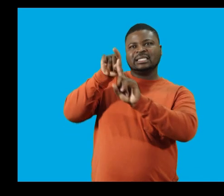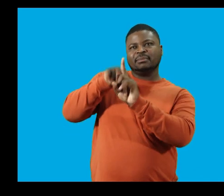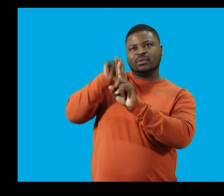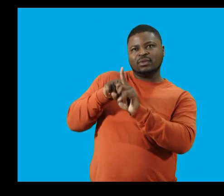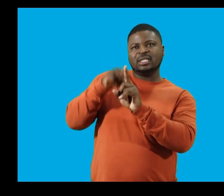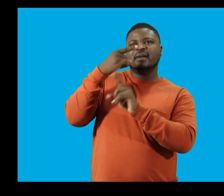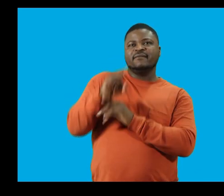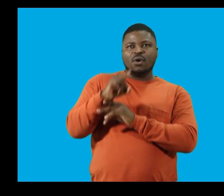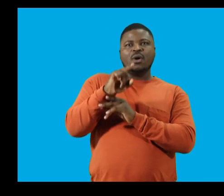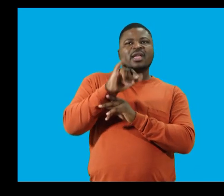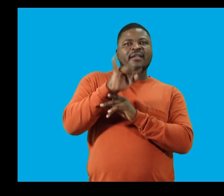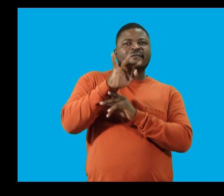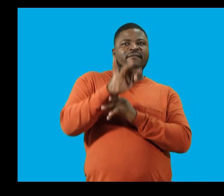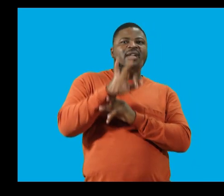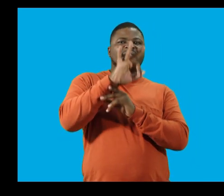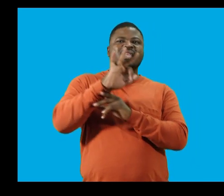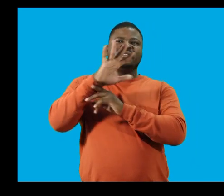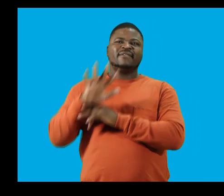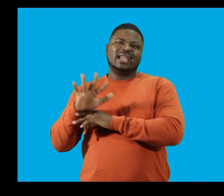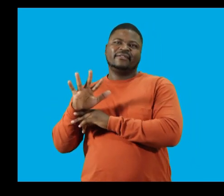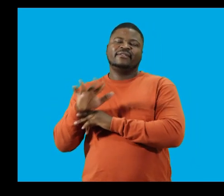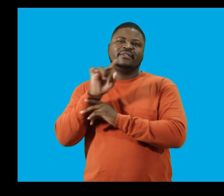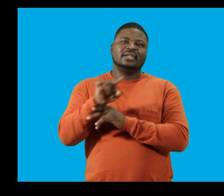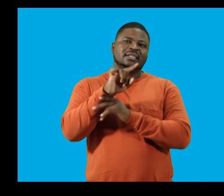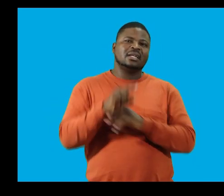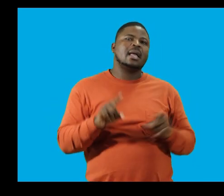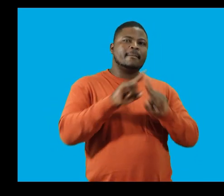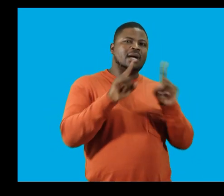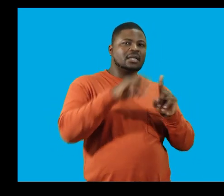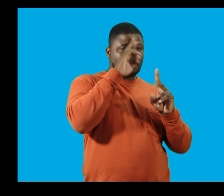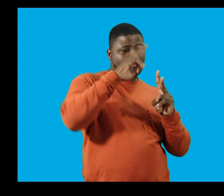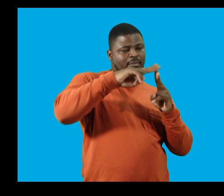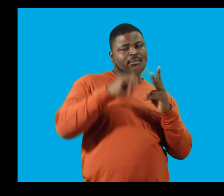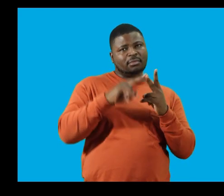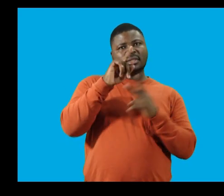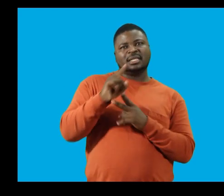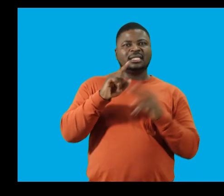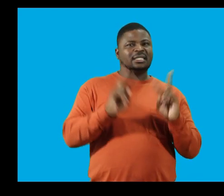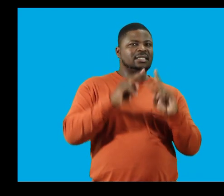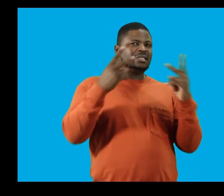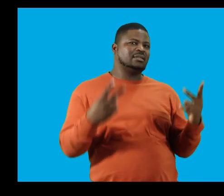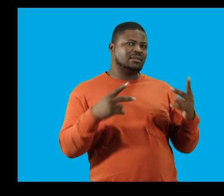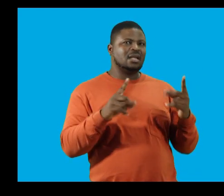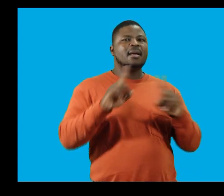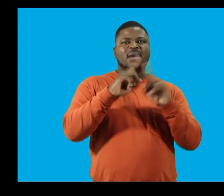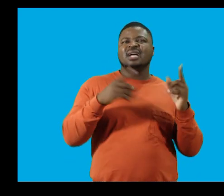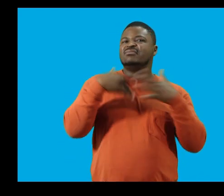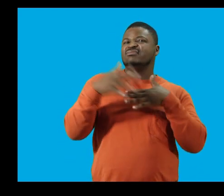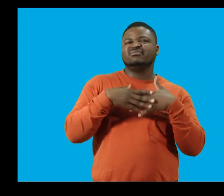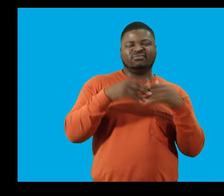is 35. Now, these are exactly the same thermometers, so you can